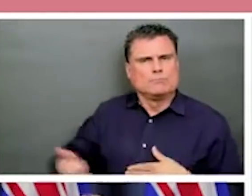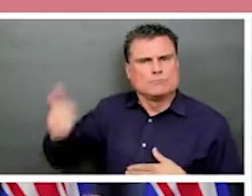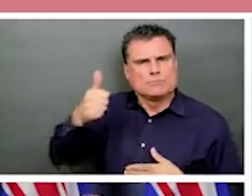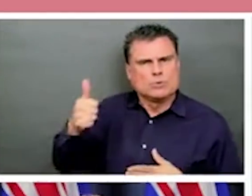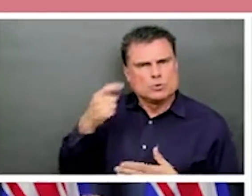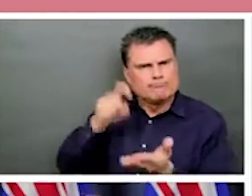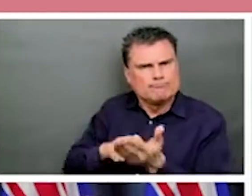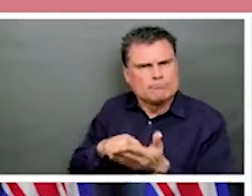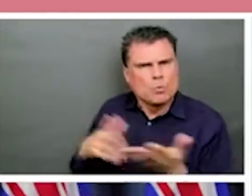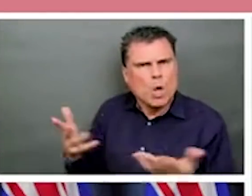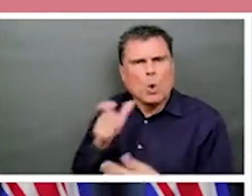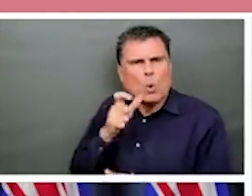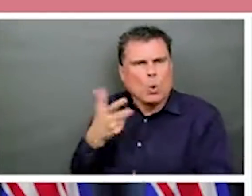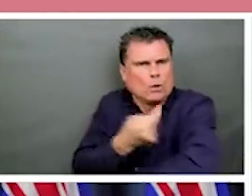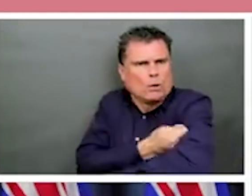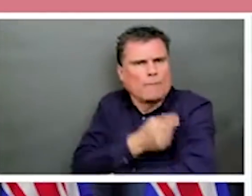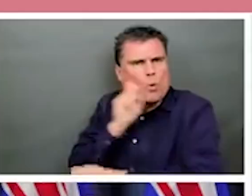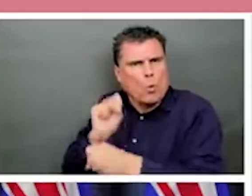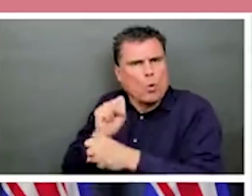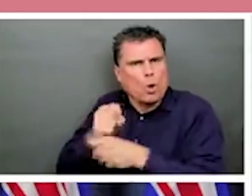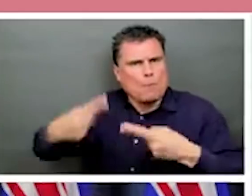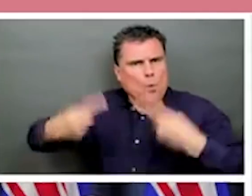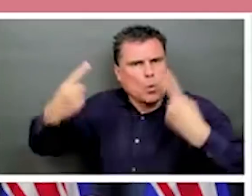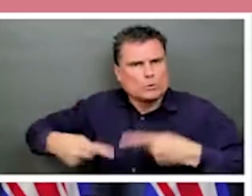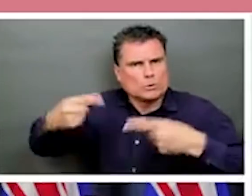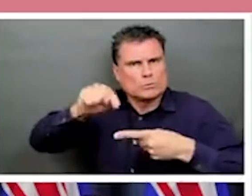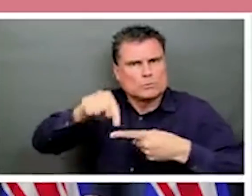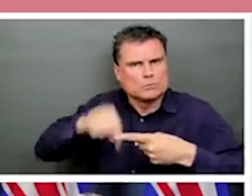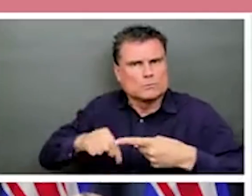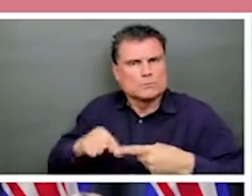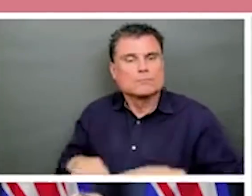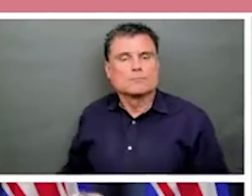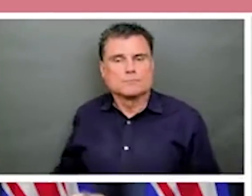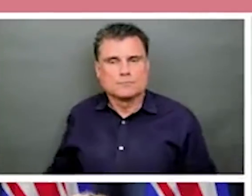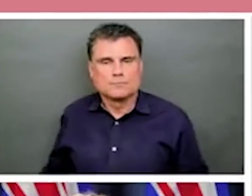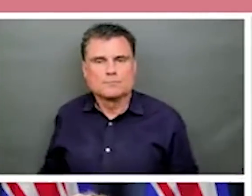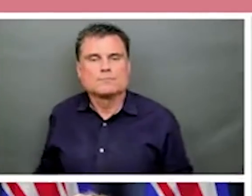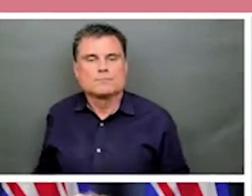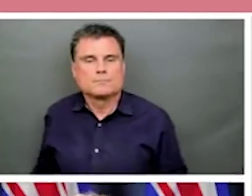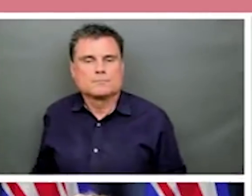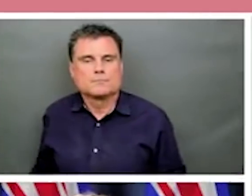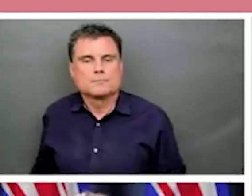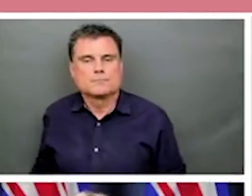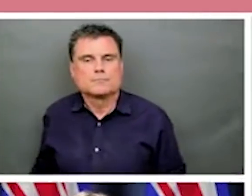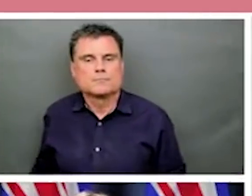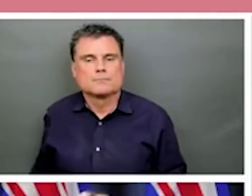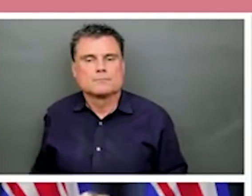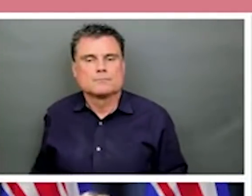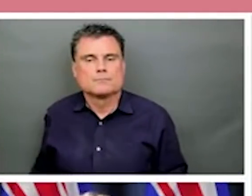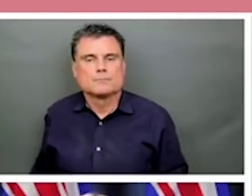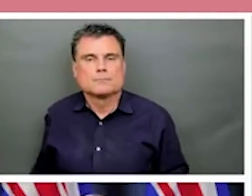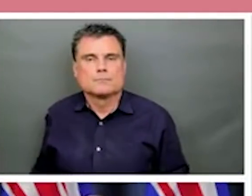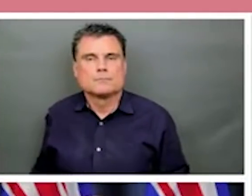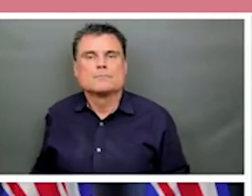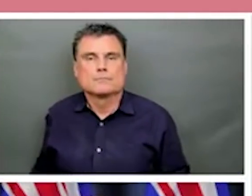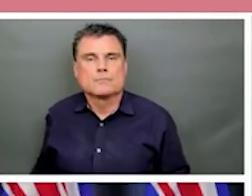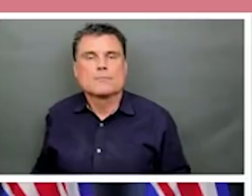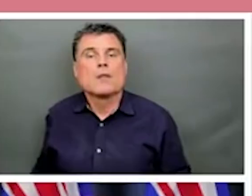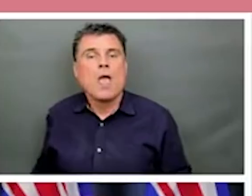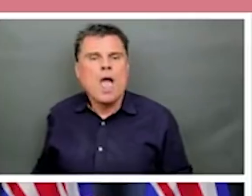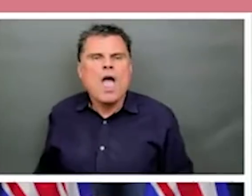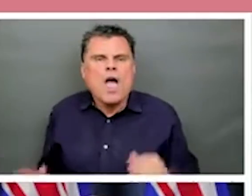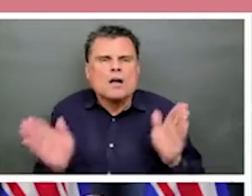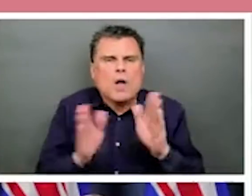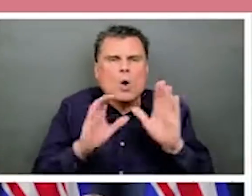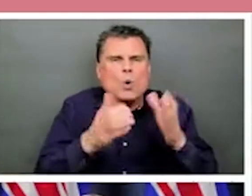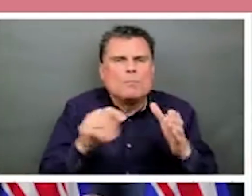communities. Smaller groups of people, including our quarantine officers and bylaw officers. We'll be looking at postal